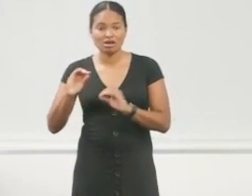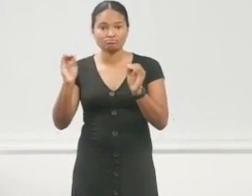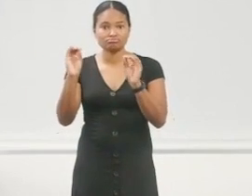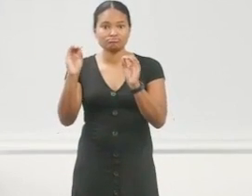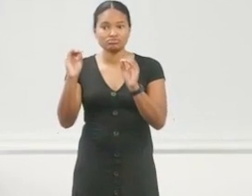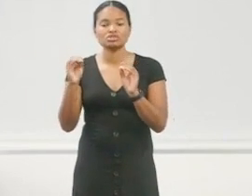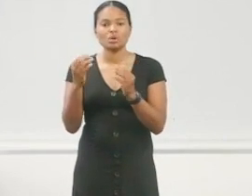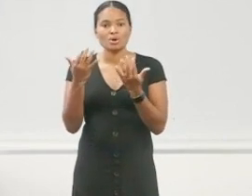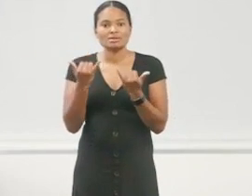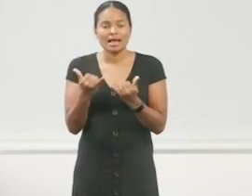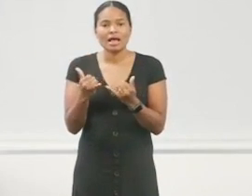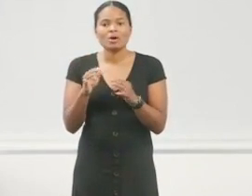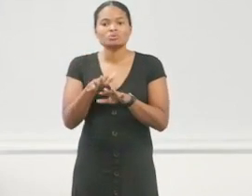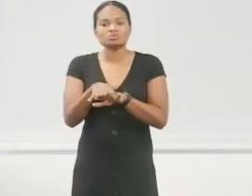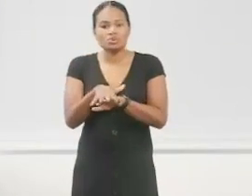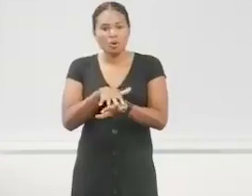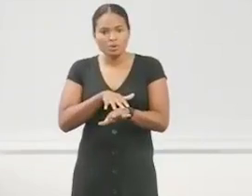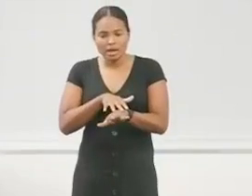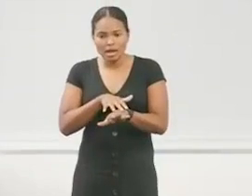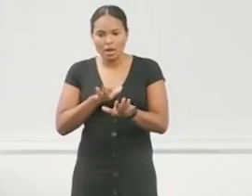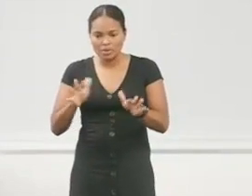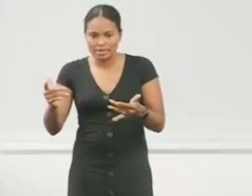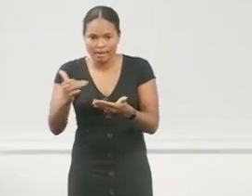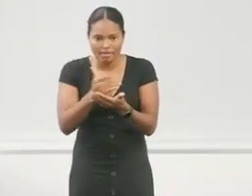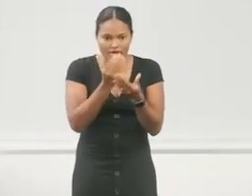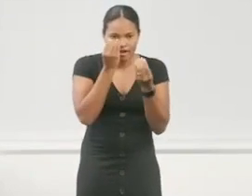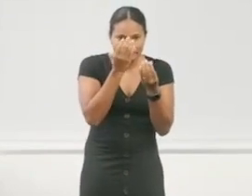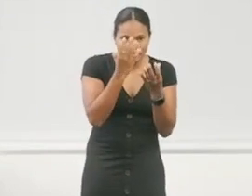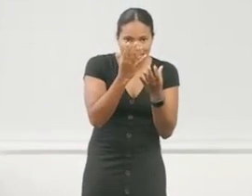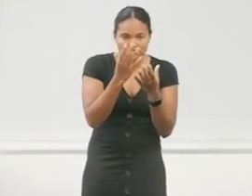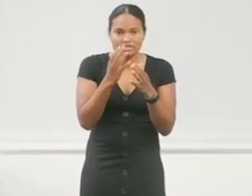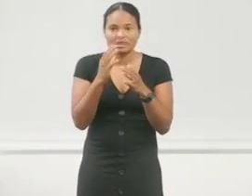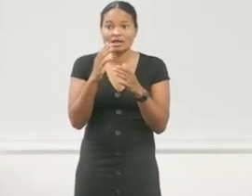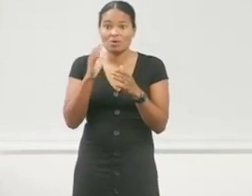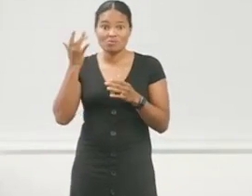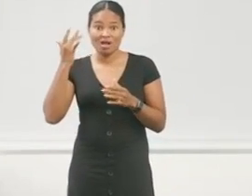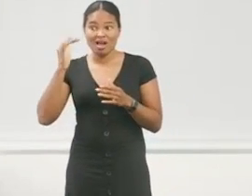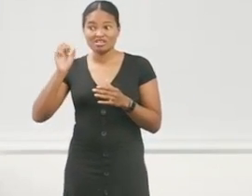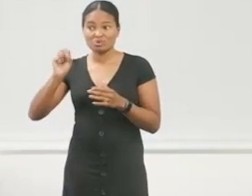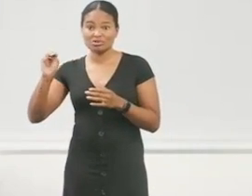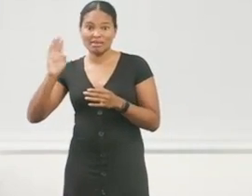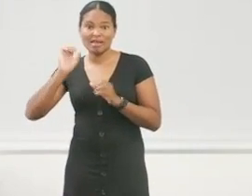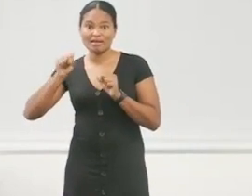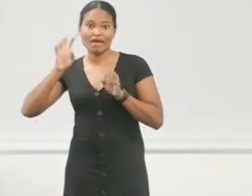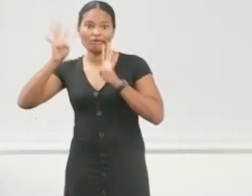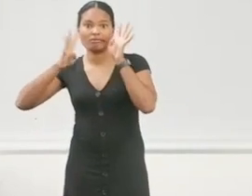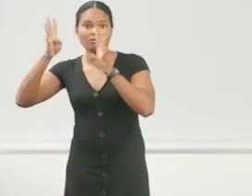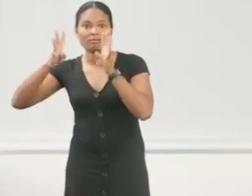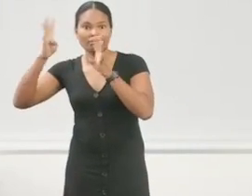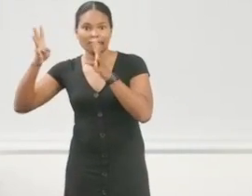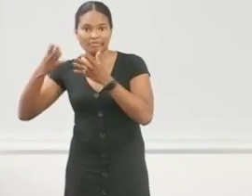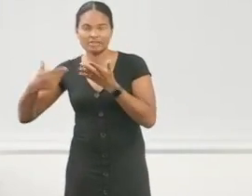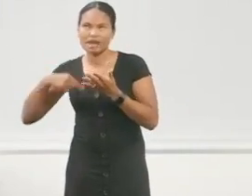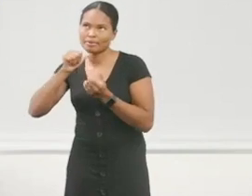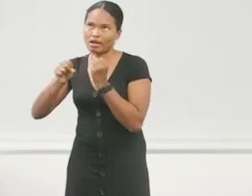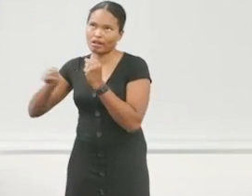and gather information, because we know misinformation tends to just build on itself out there on social media. So, and I'm not going to go too long here,